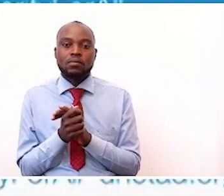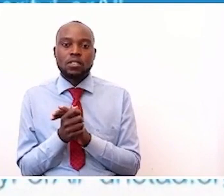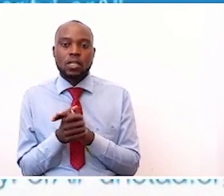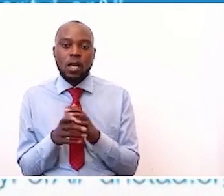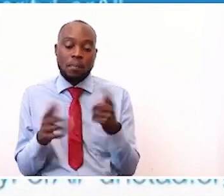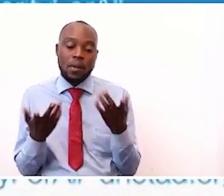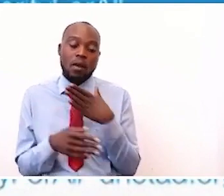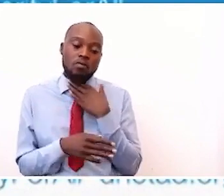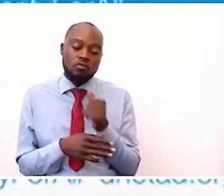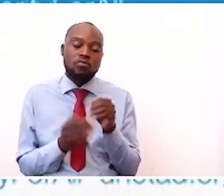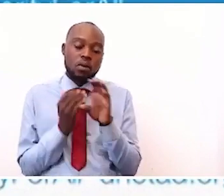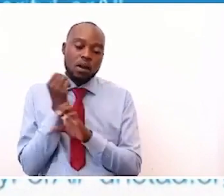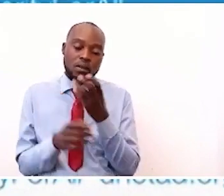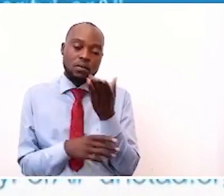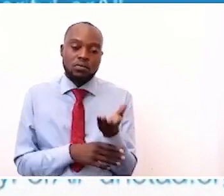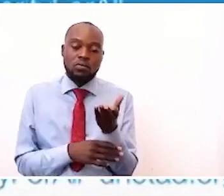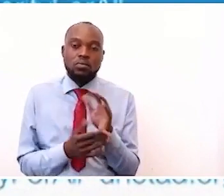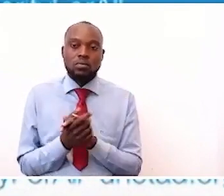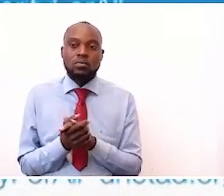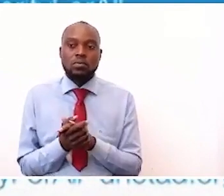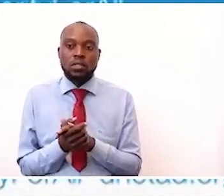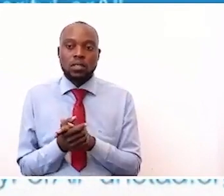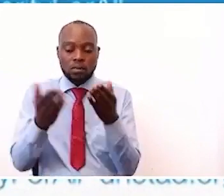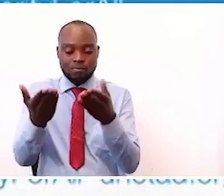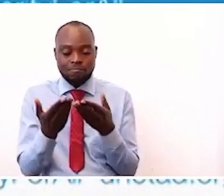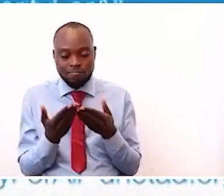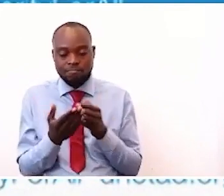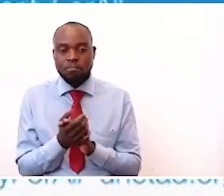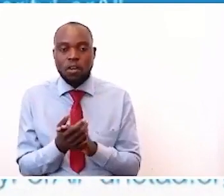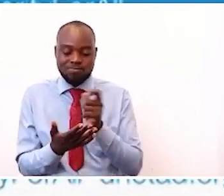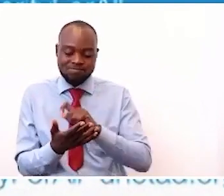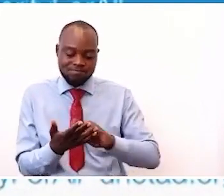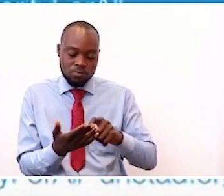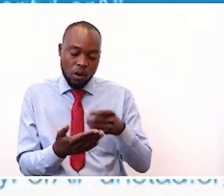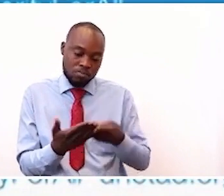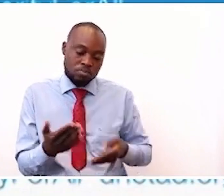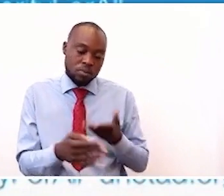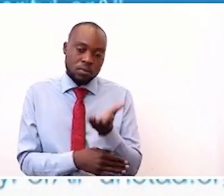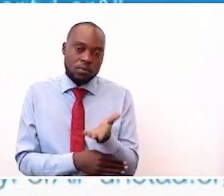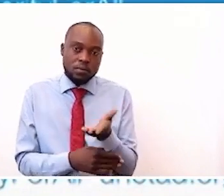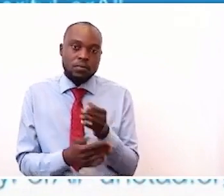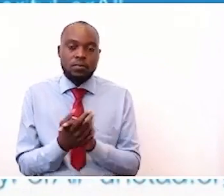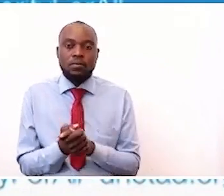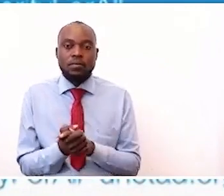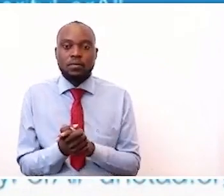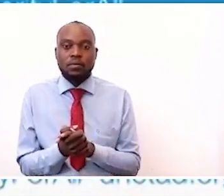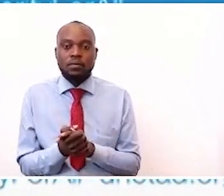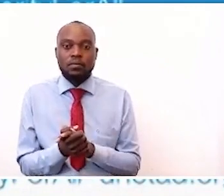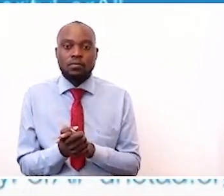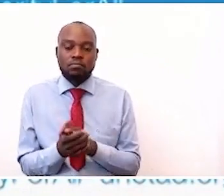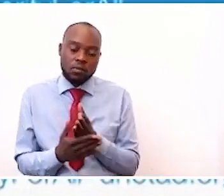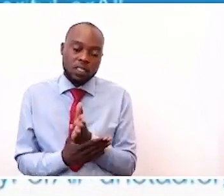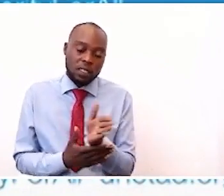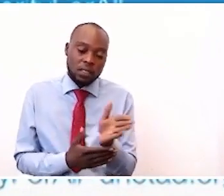interested are certainly most welcome to apply for this analysis so that we can see the direction in